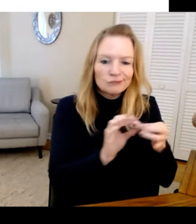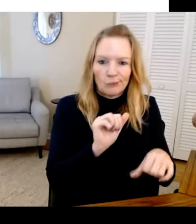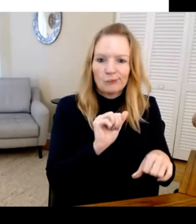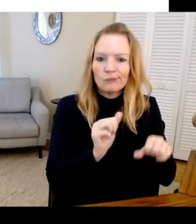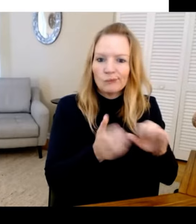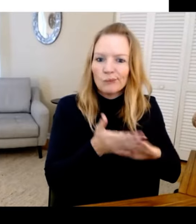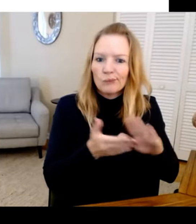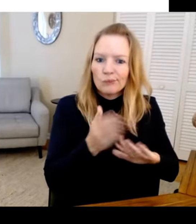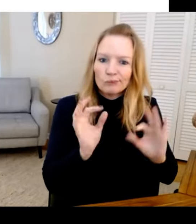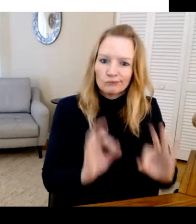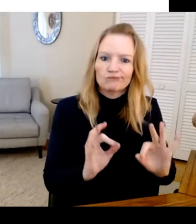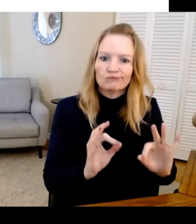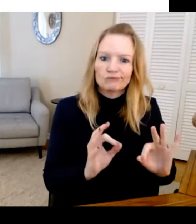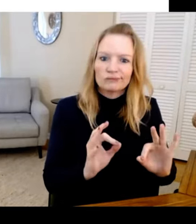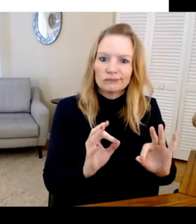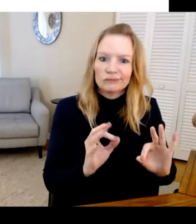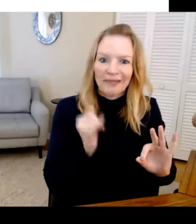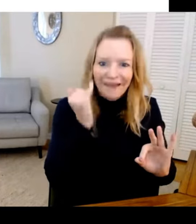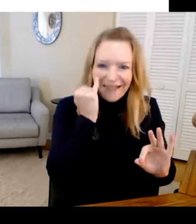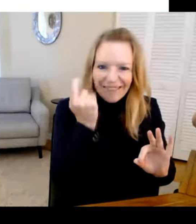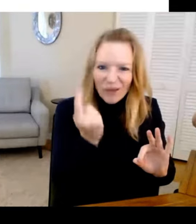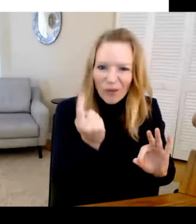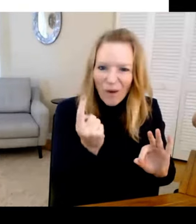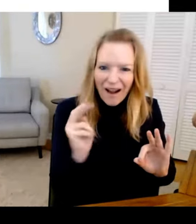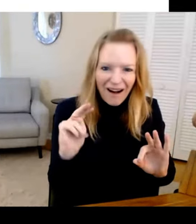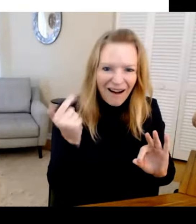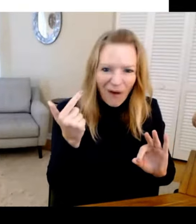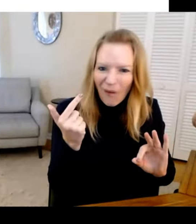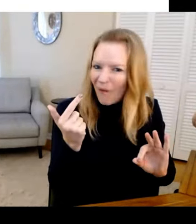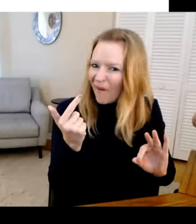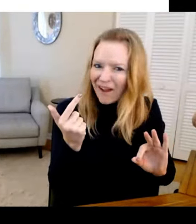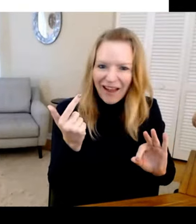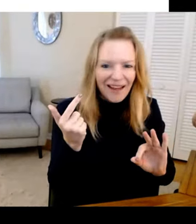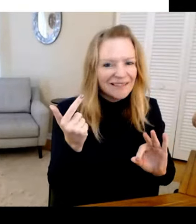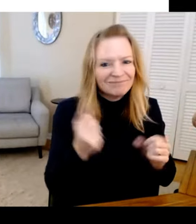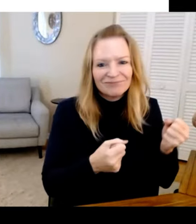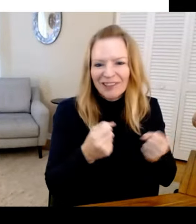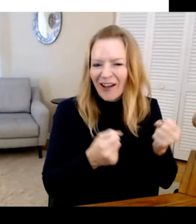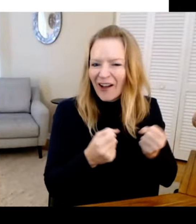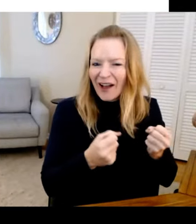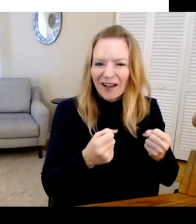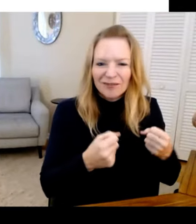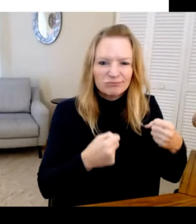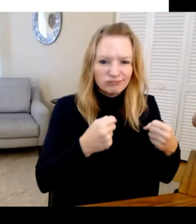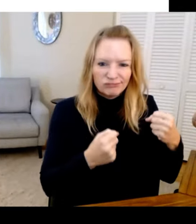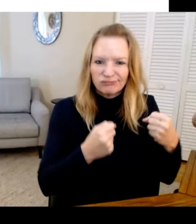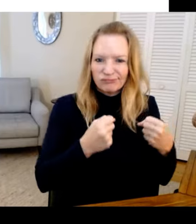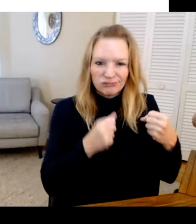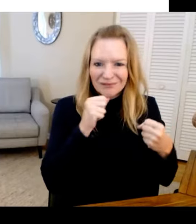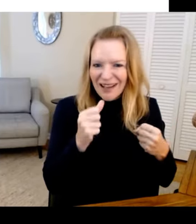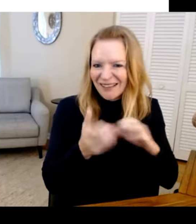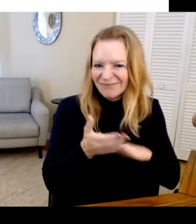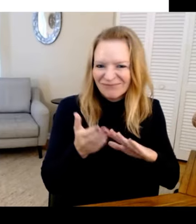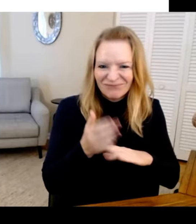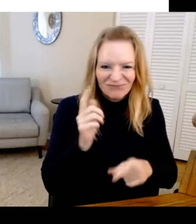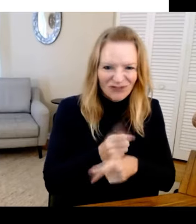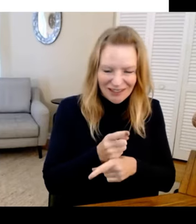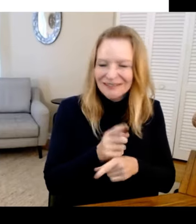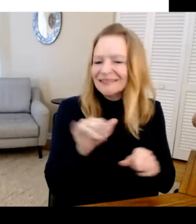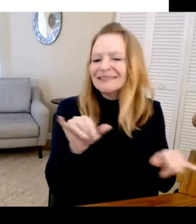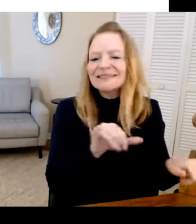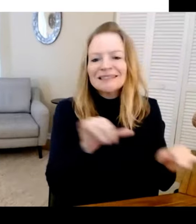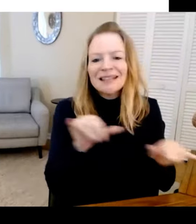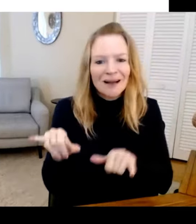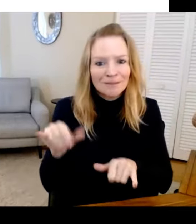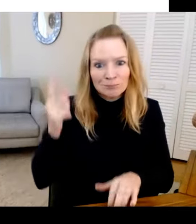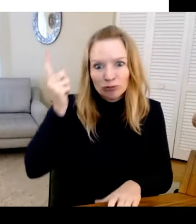has to be connected in order for it to run well. If one thing is not good, then the car also will not